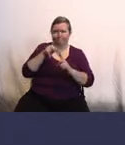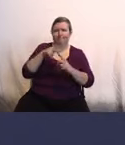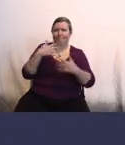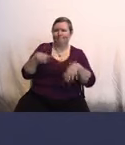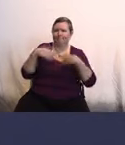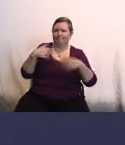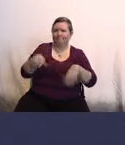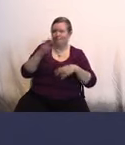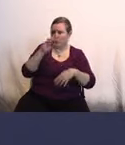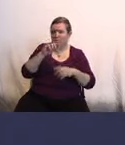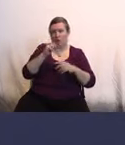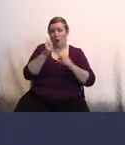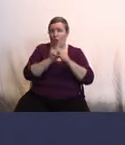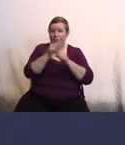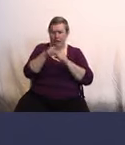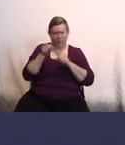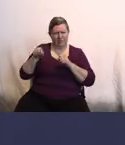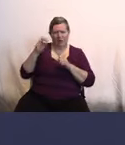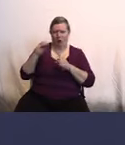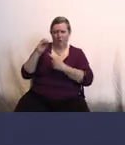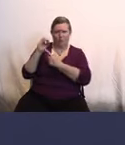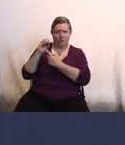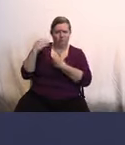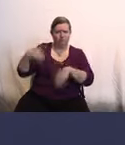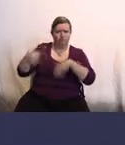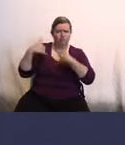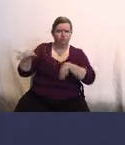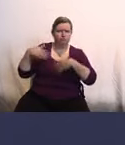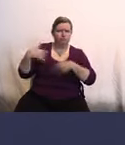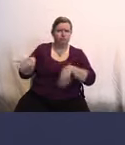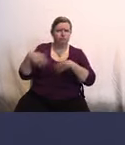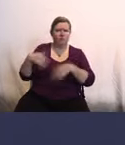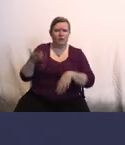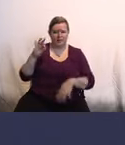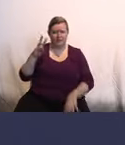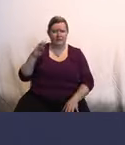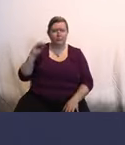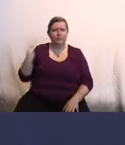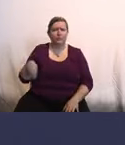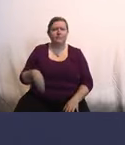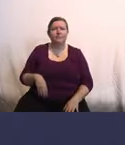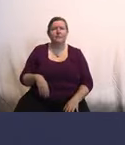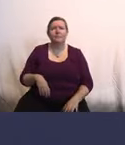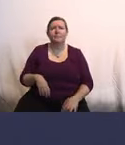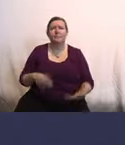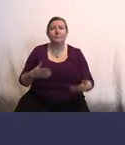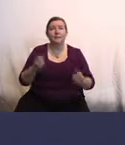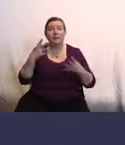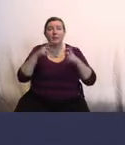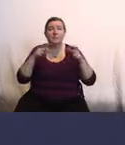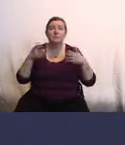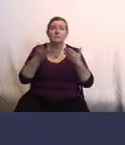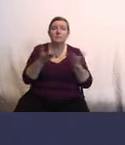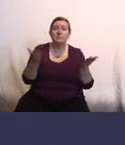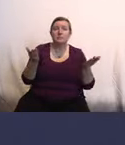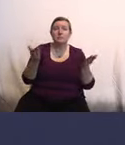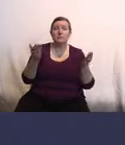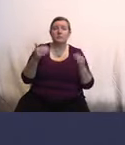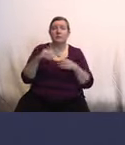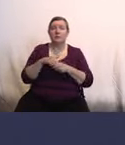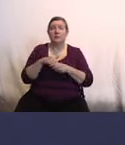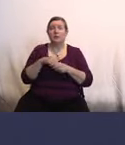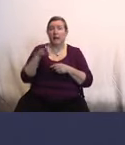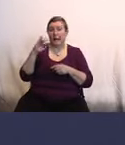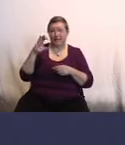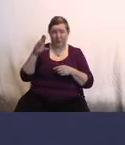quite possible, in fact, it is likely, if not certain, that there are many people in the intensive care unit